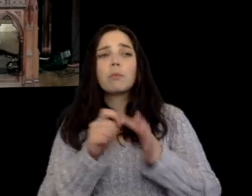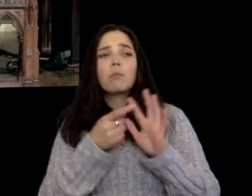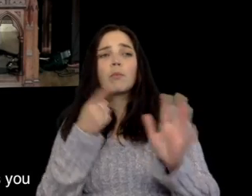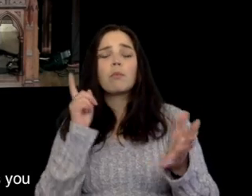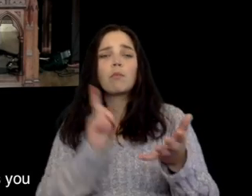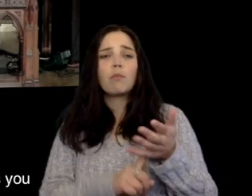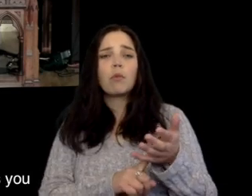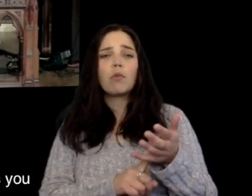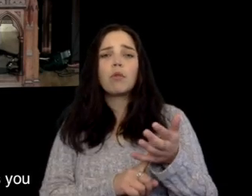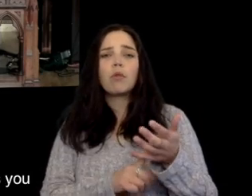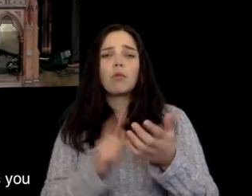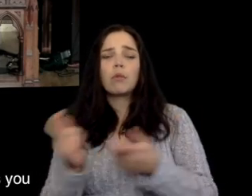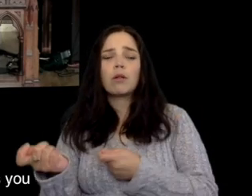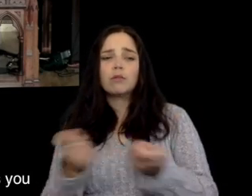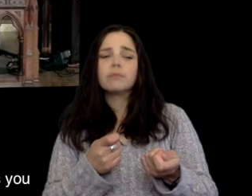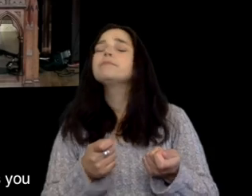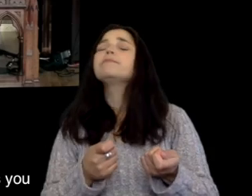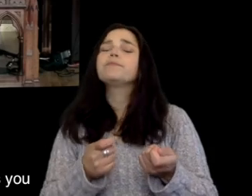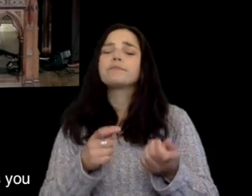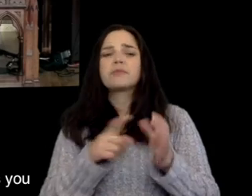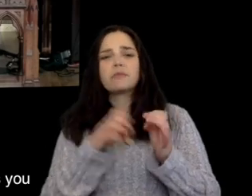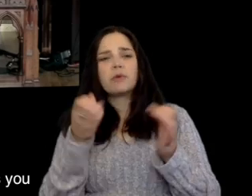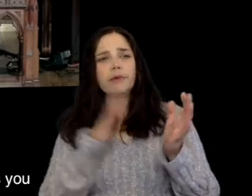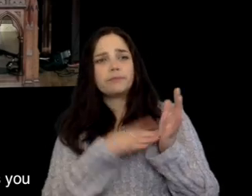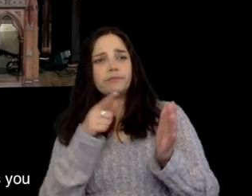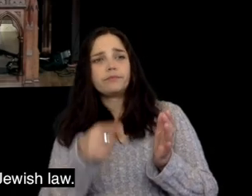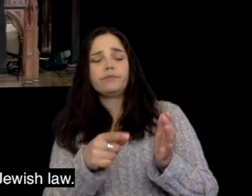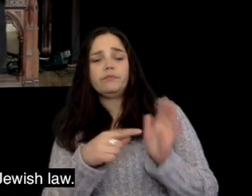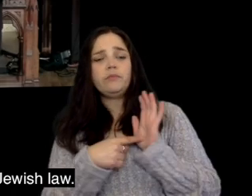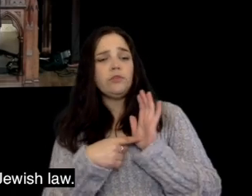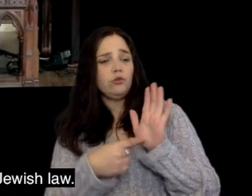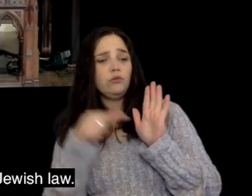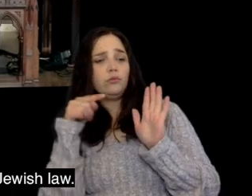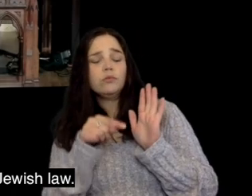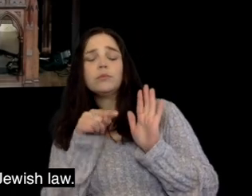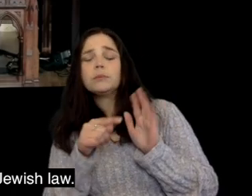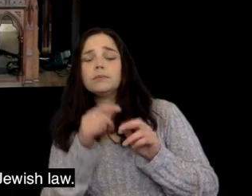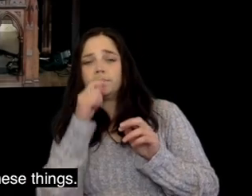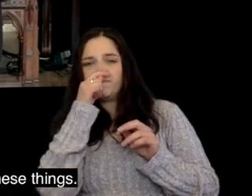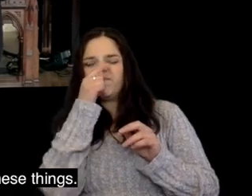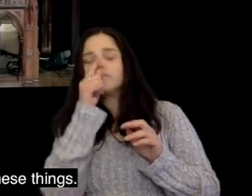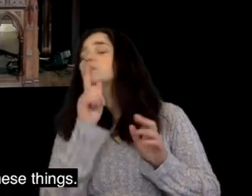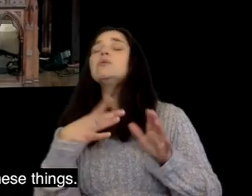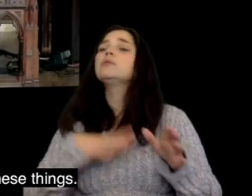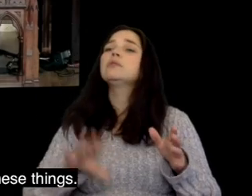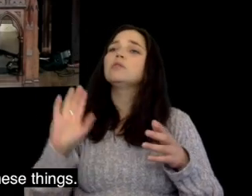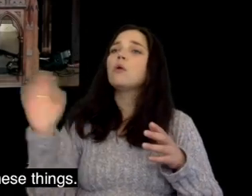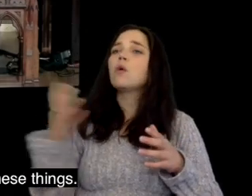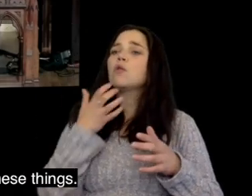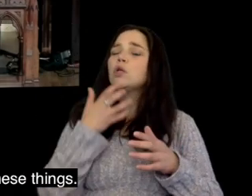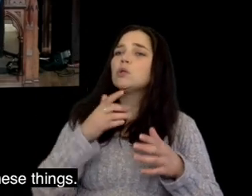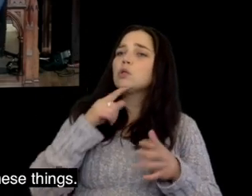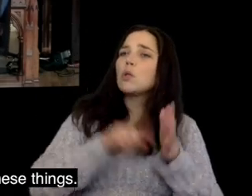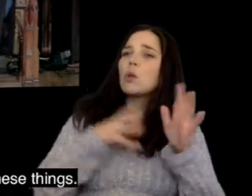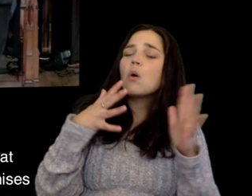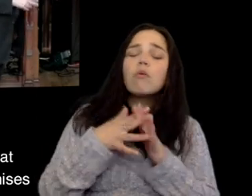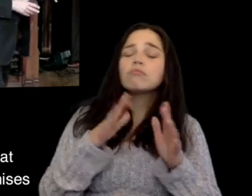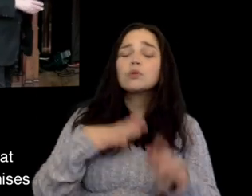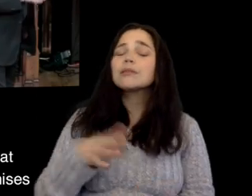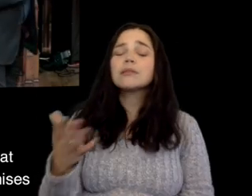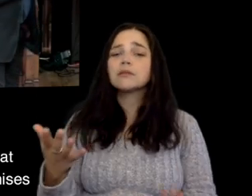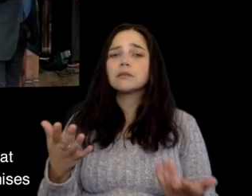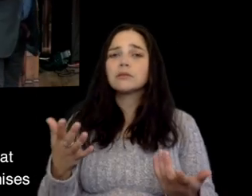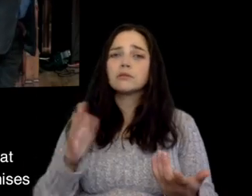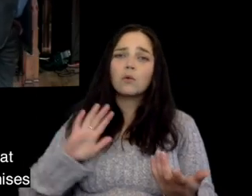And Paul will take Abraham and he will say, look, Abraham shows you that you don't need all the Jewish law. You don't need